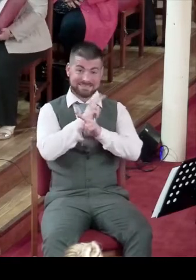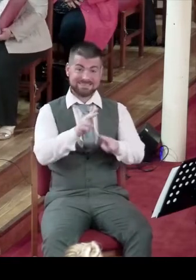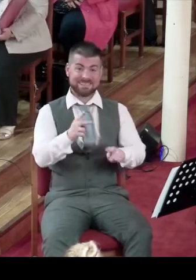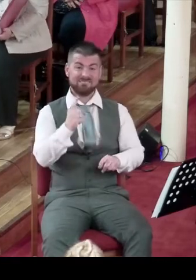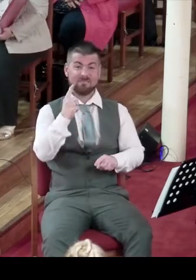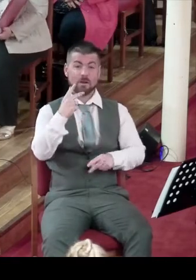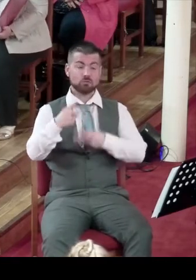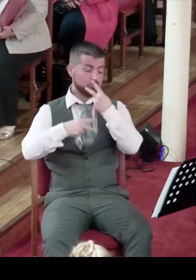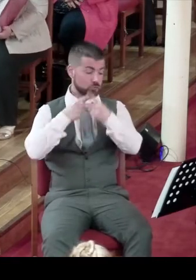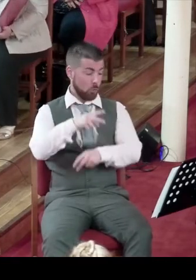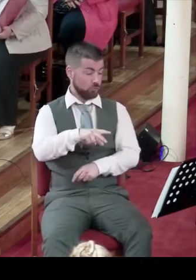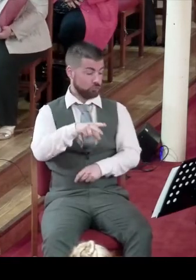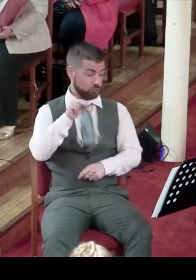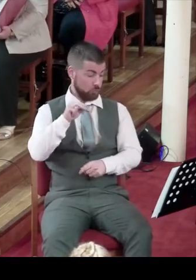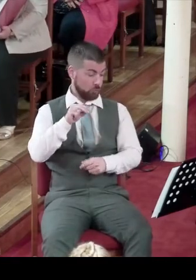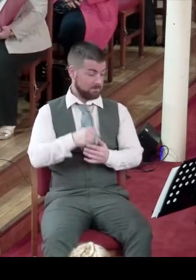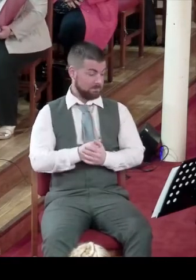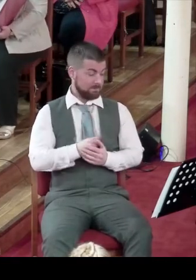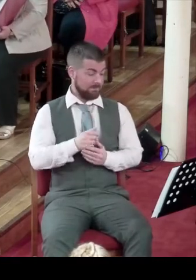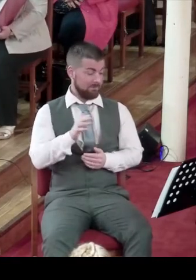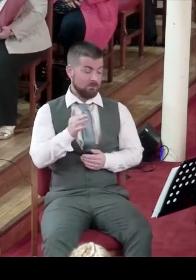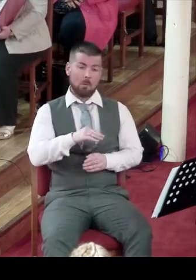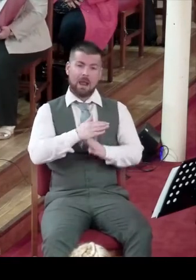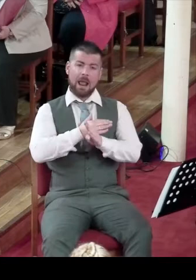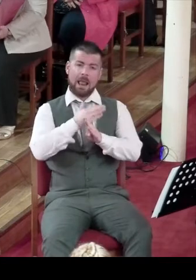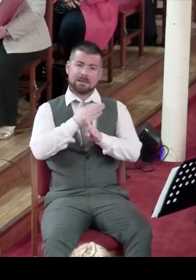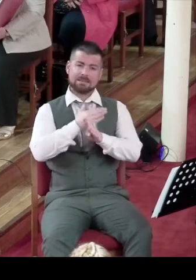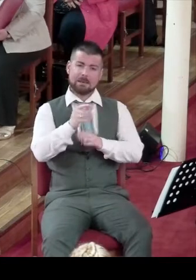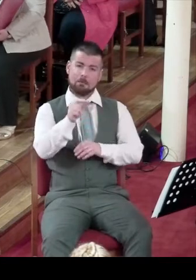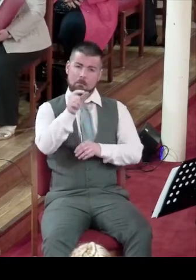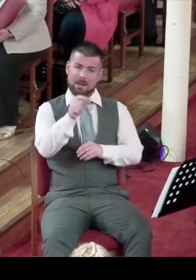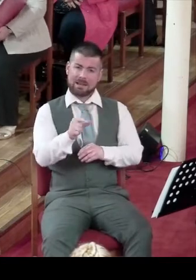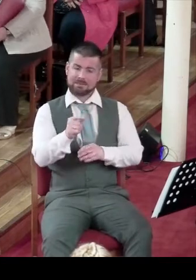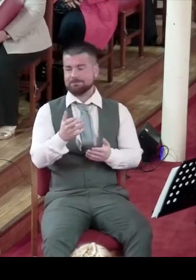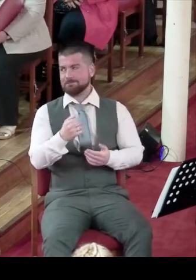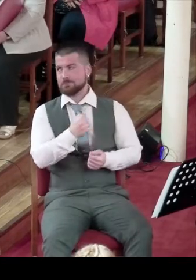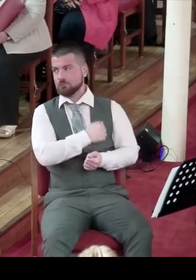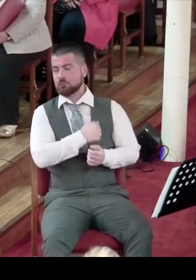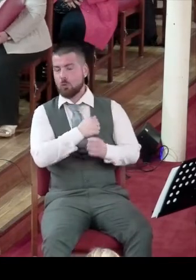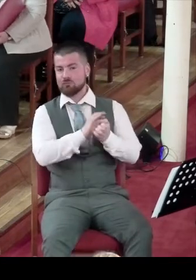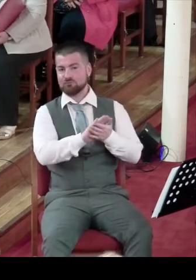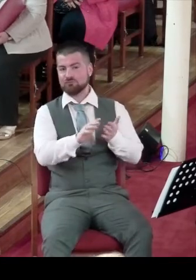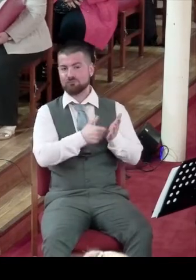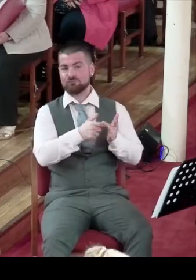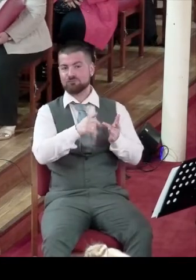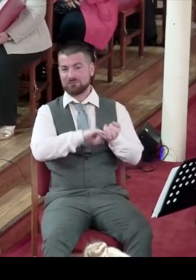been chosen by our eldest member. Sorry, Chris.